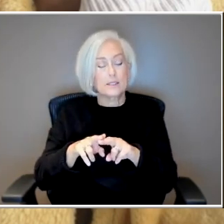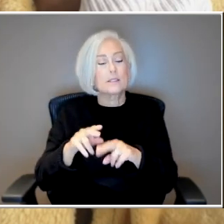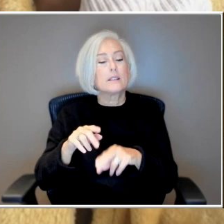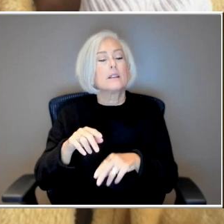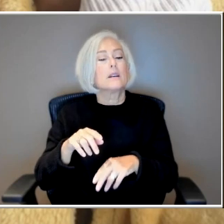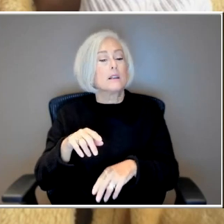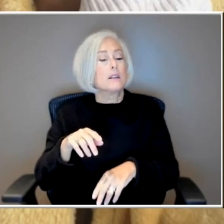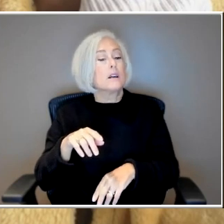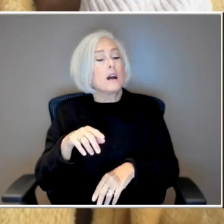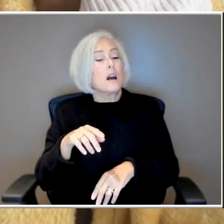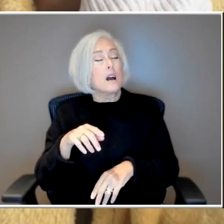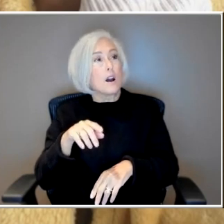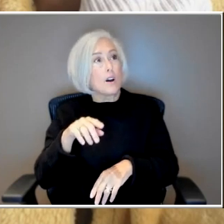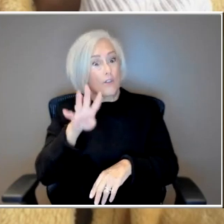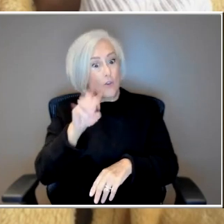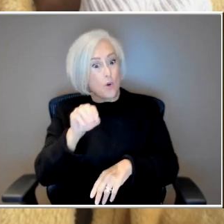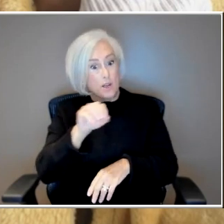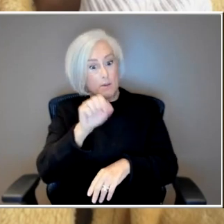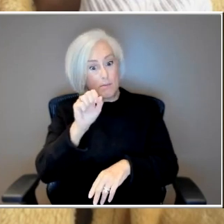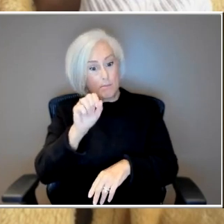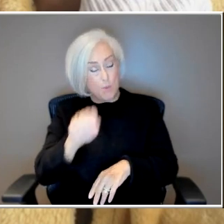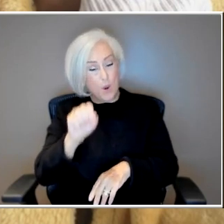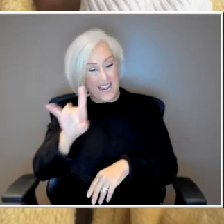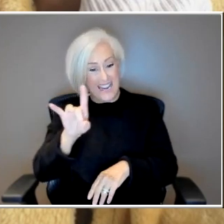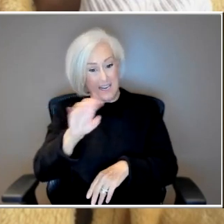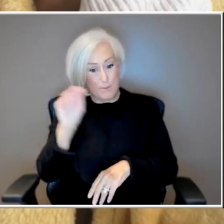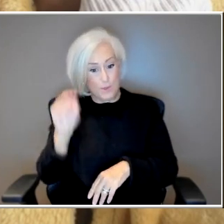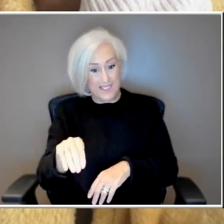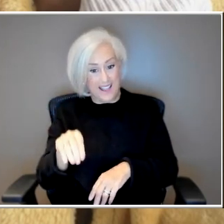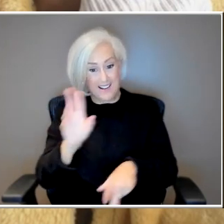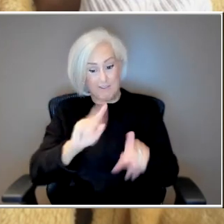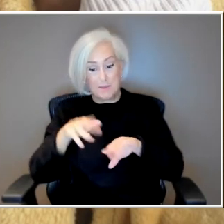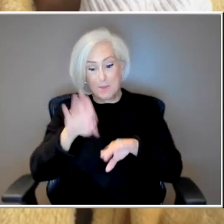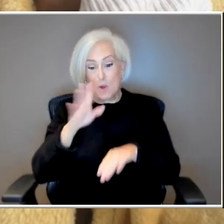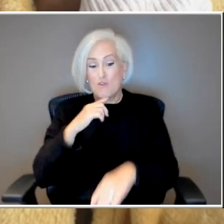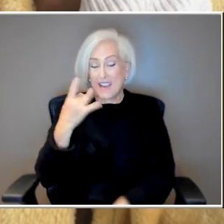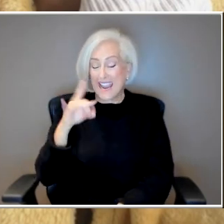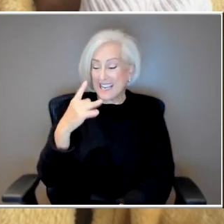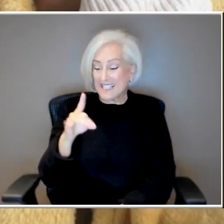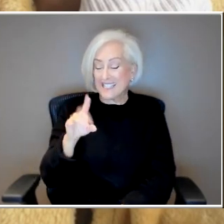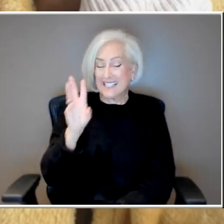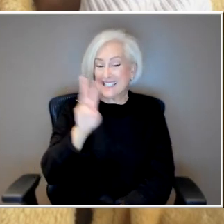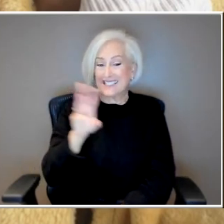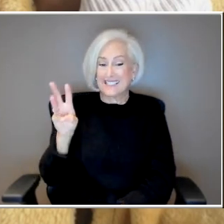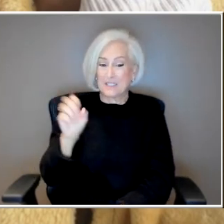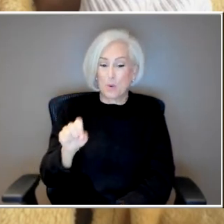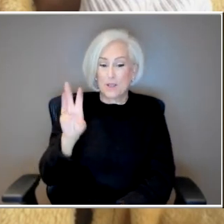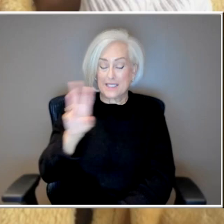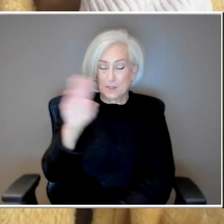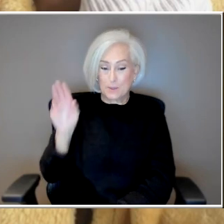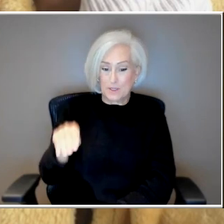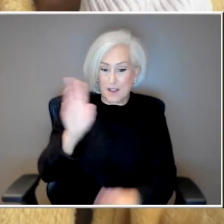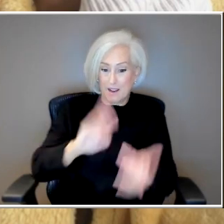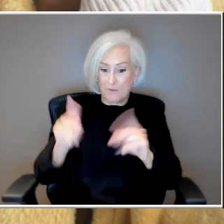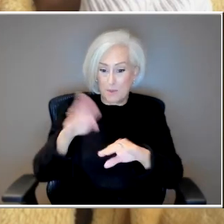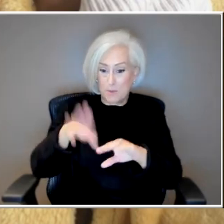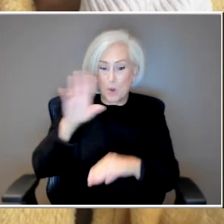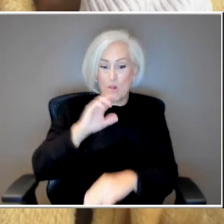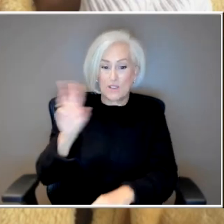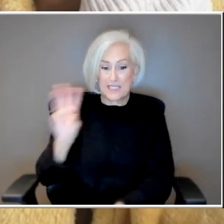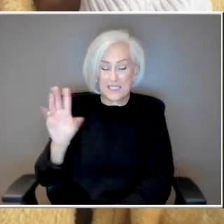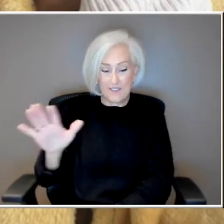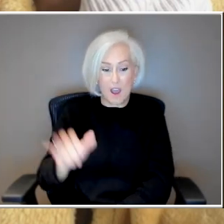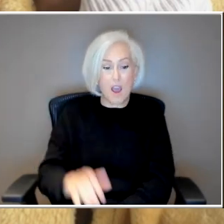in fact, 8% of adults, 40.8%, and 66.6% of people 65 and older. Yeah, no, I